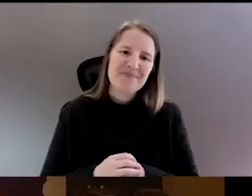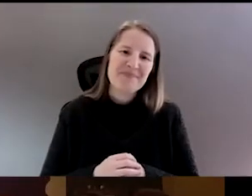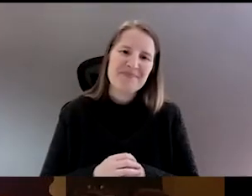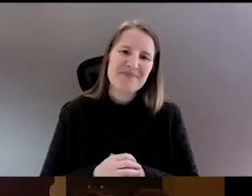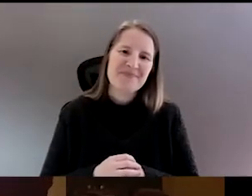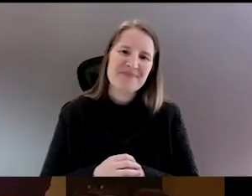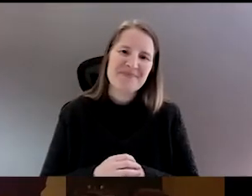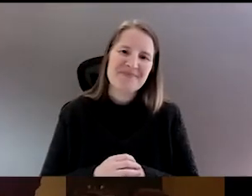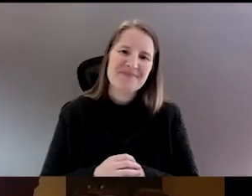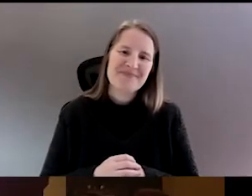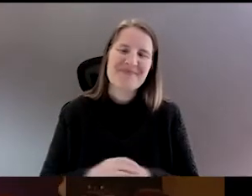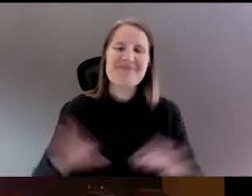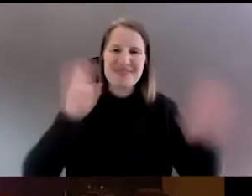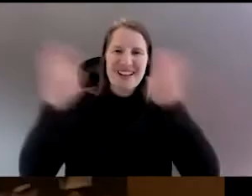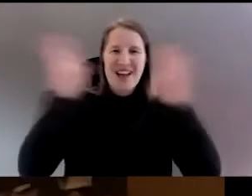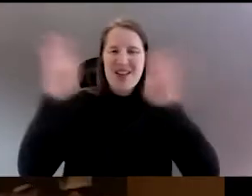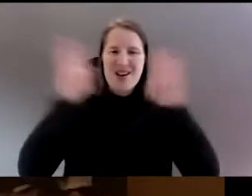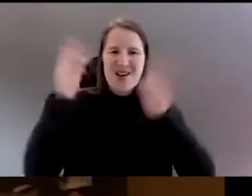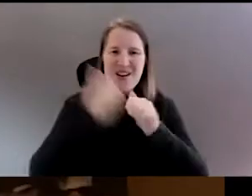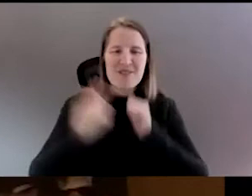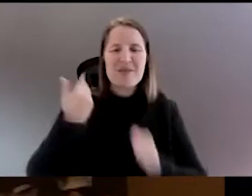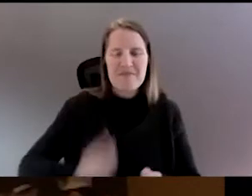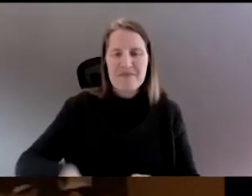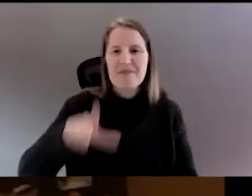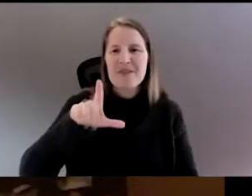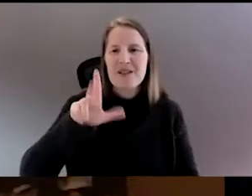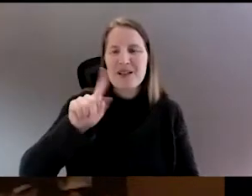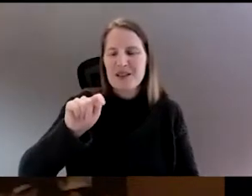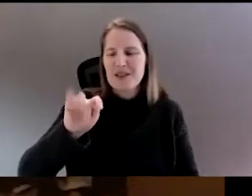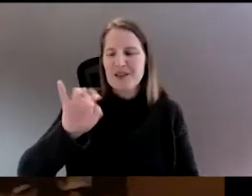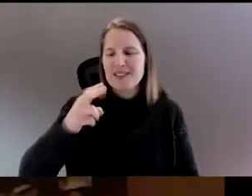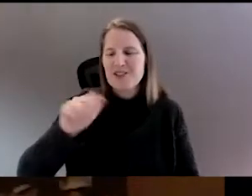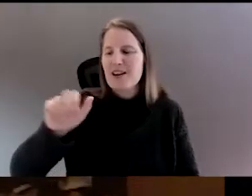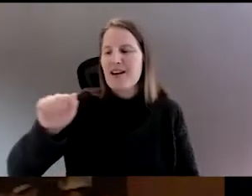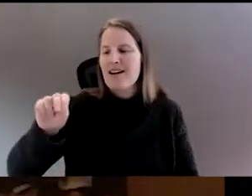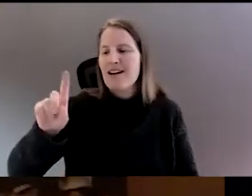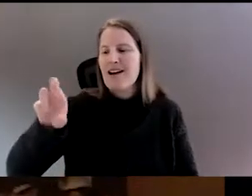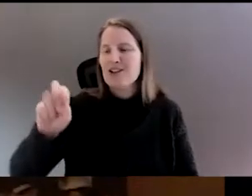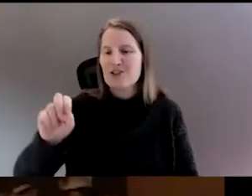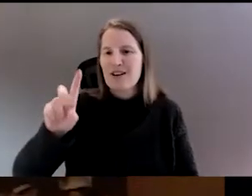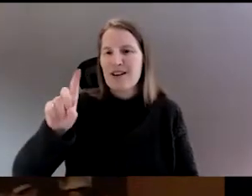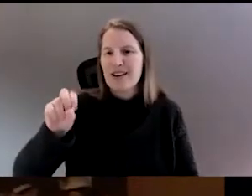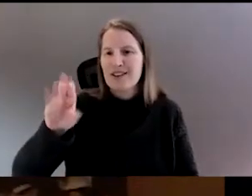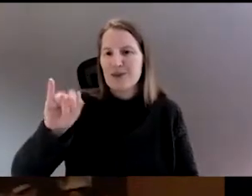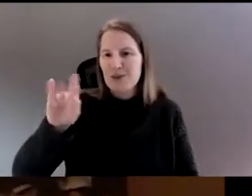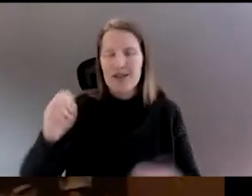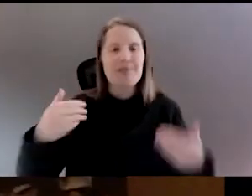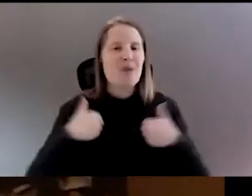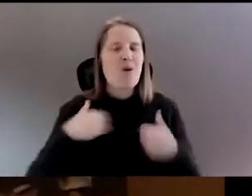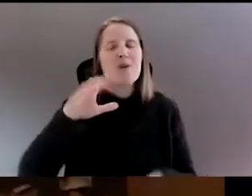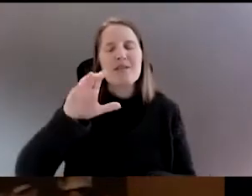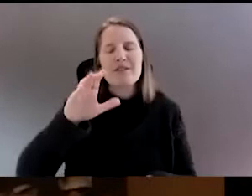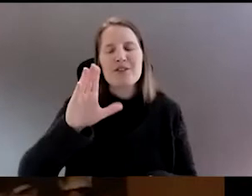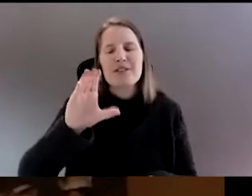Hello, everyone. I'm Lutetia Andre Doucette. I'm the owner of Catalyst Consulting, and equity means a